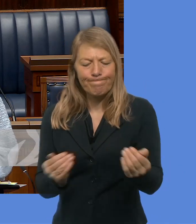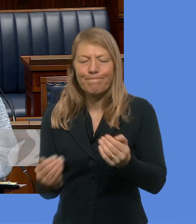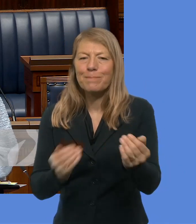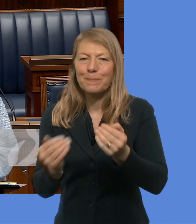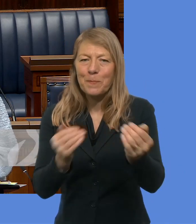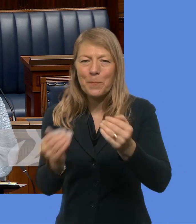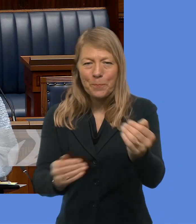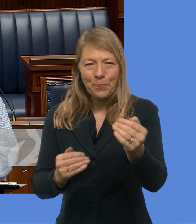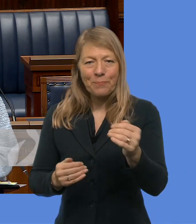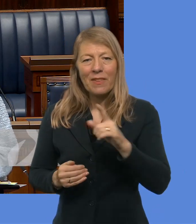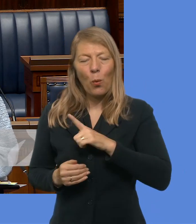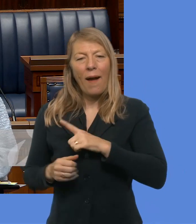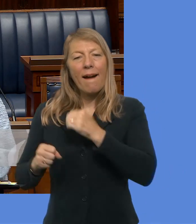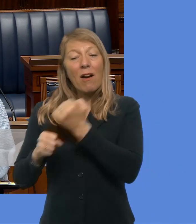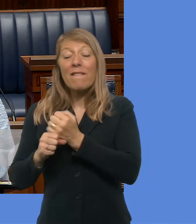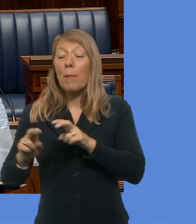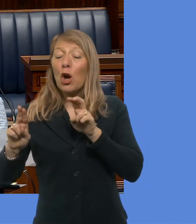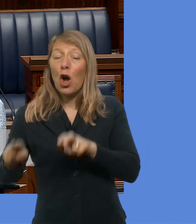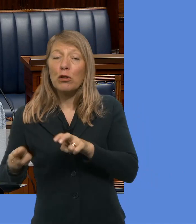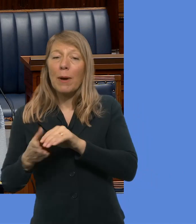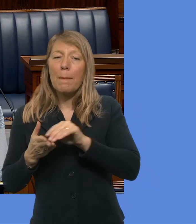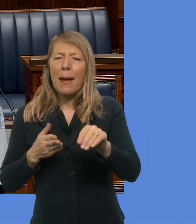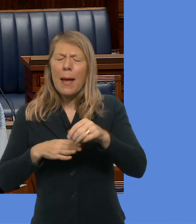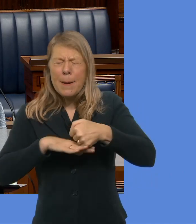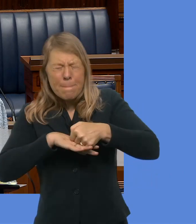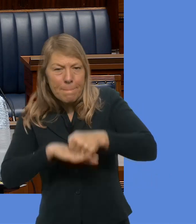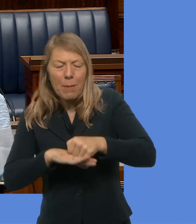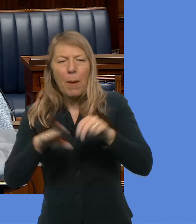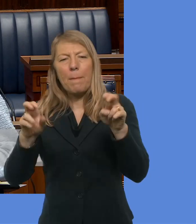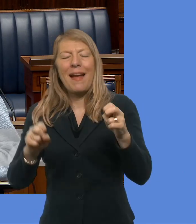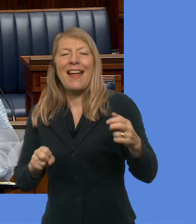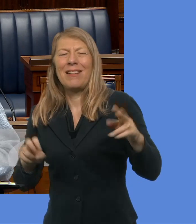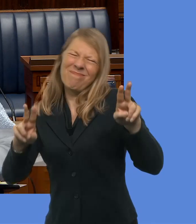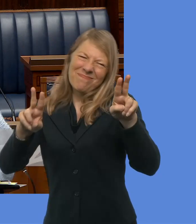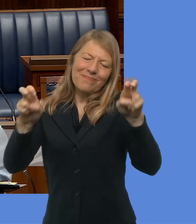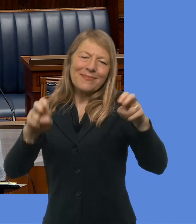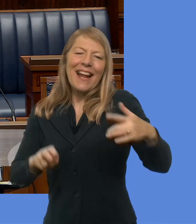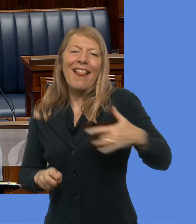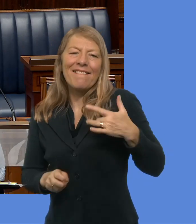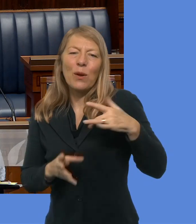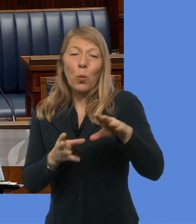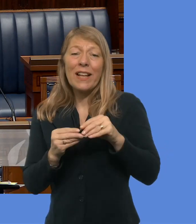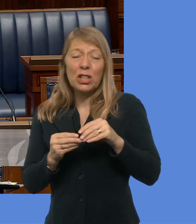government contracts are paid at least the living wage, and this is a major step forward in ending pay poverty.